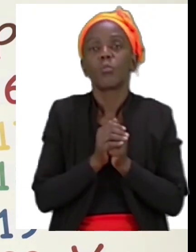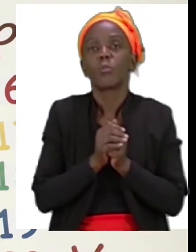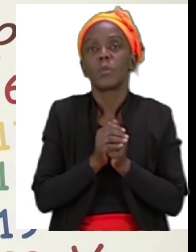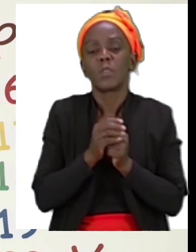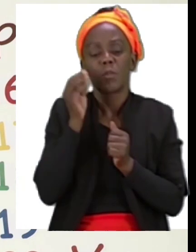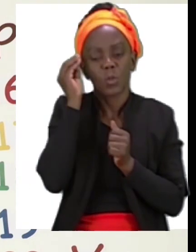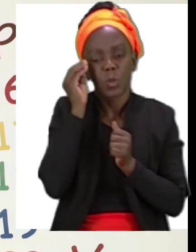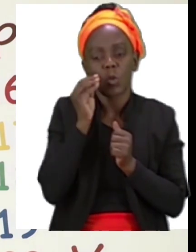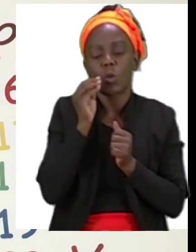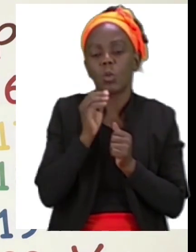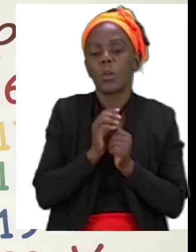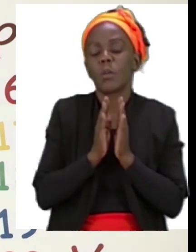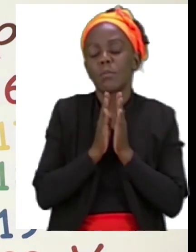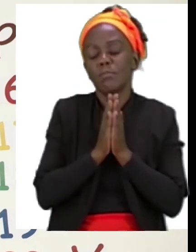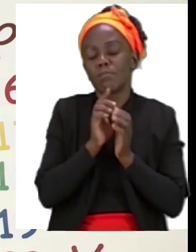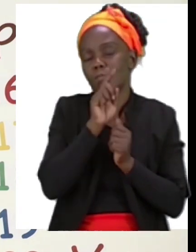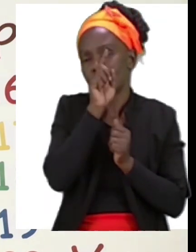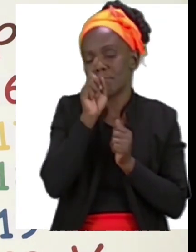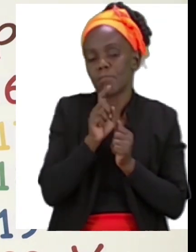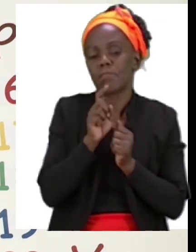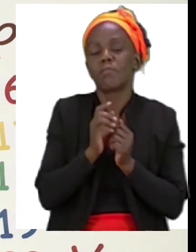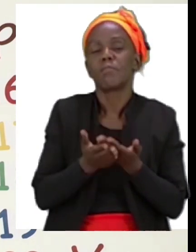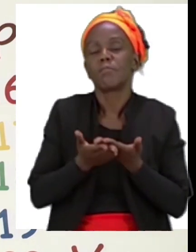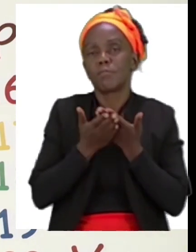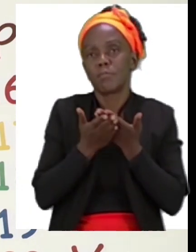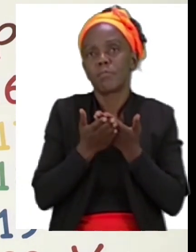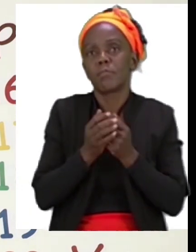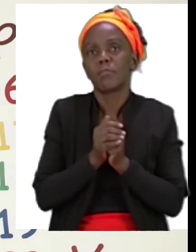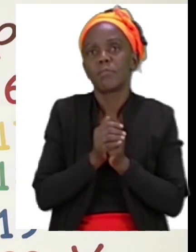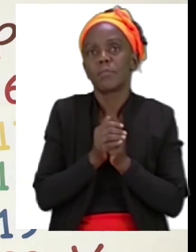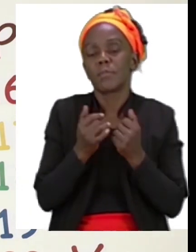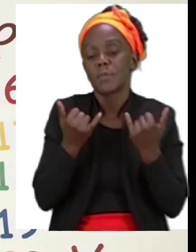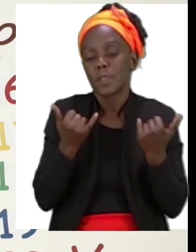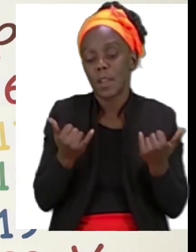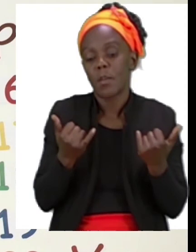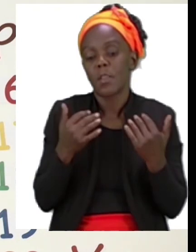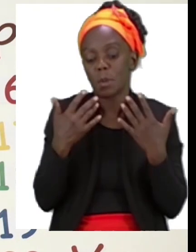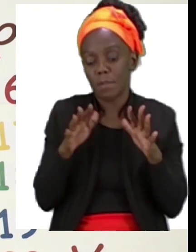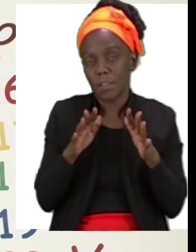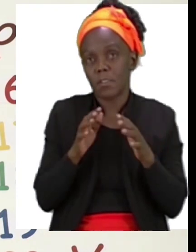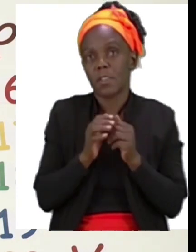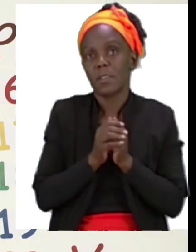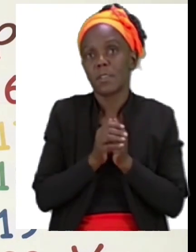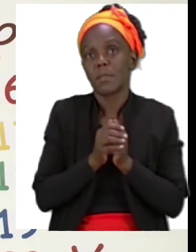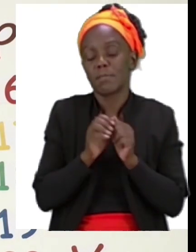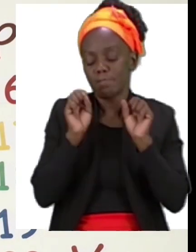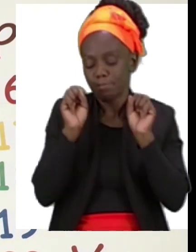to, it's okay to ask for help. Now that we are done, we must